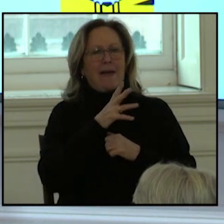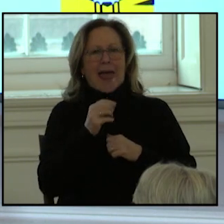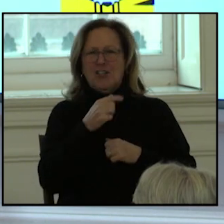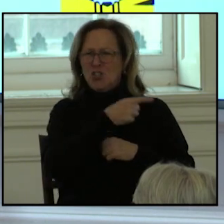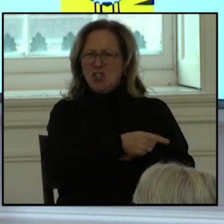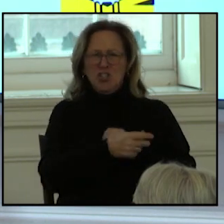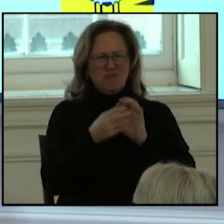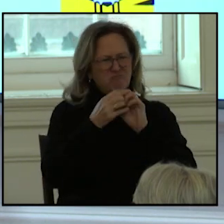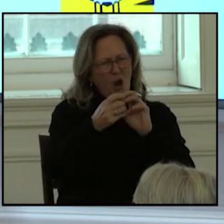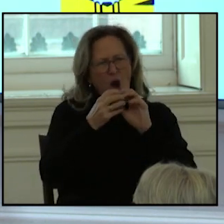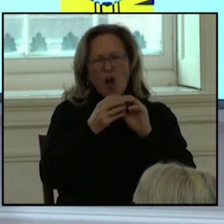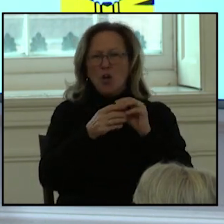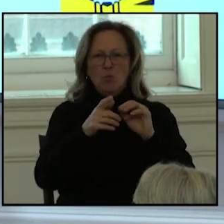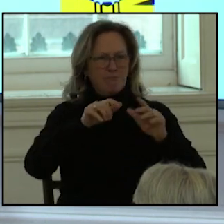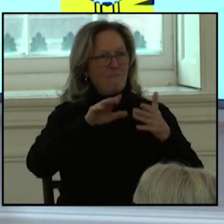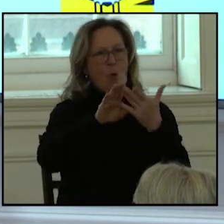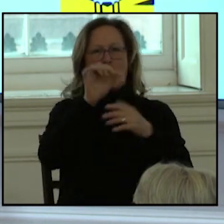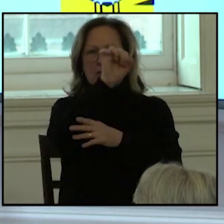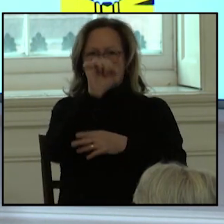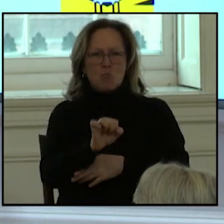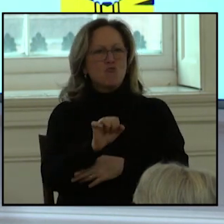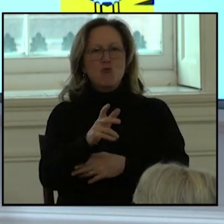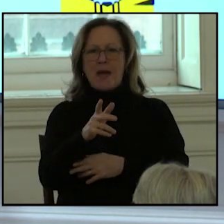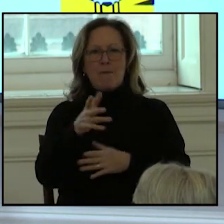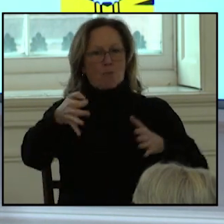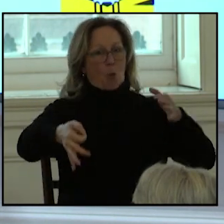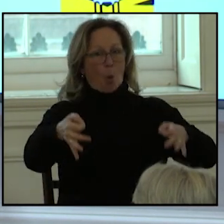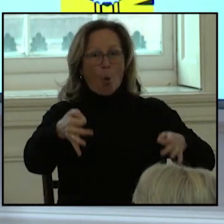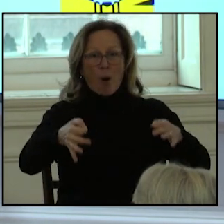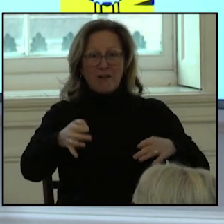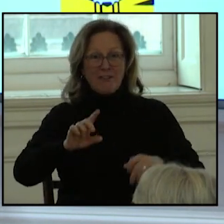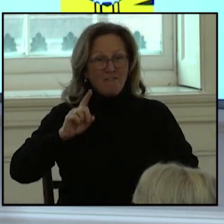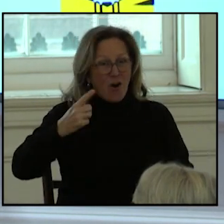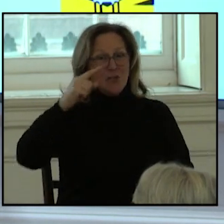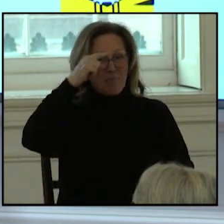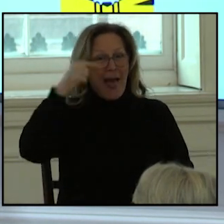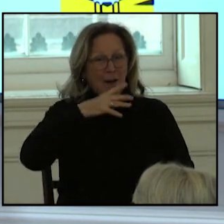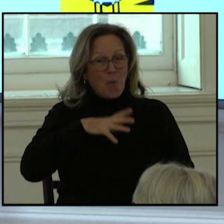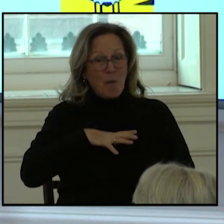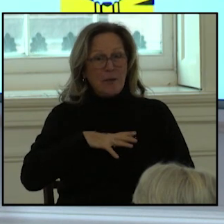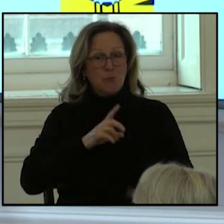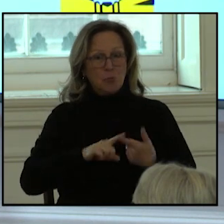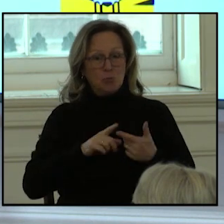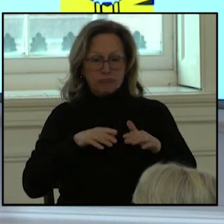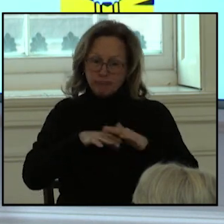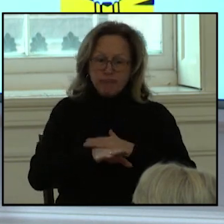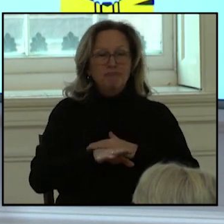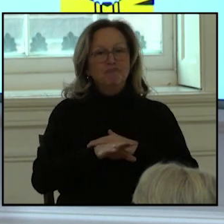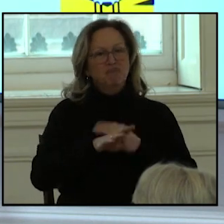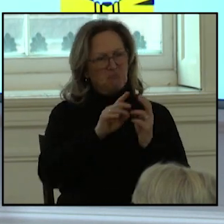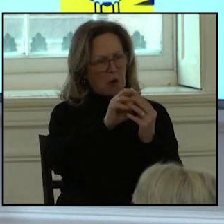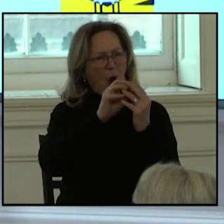the Supreme Court. She is the first black woman to argue in the Supreme Court.